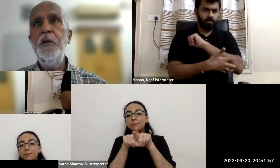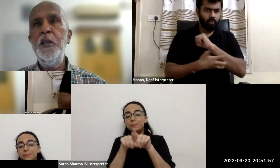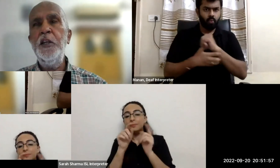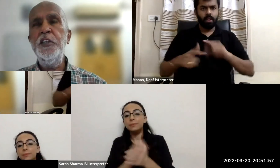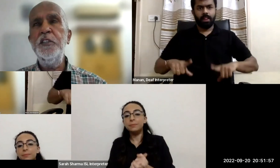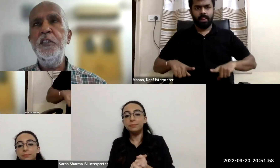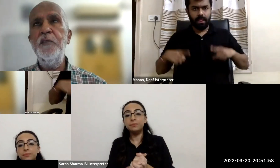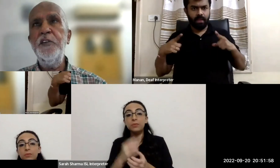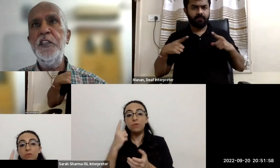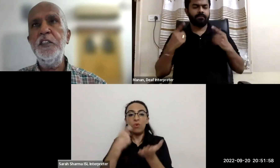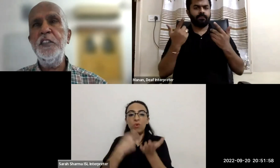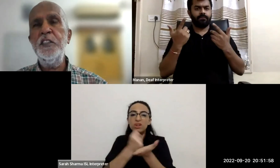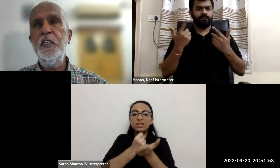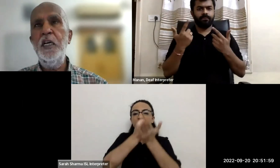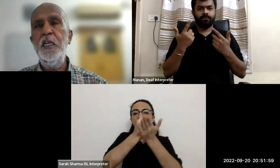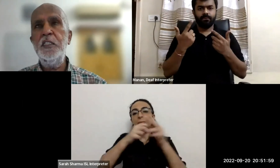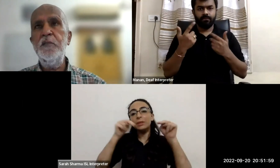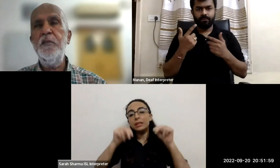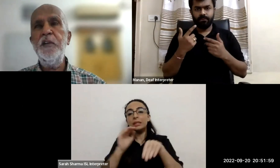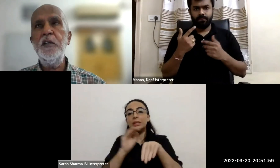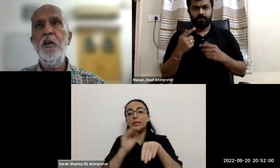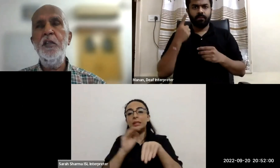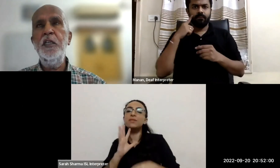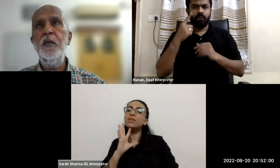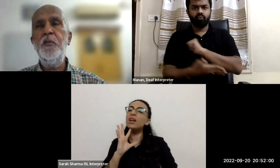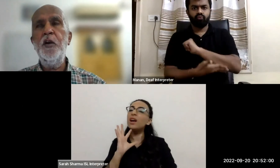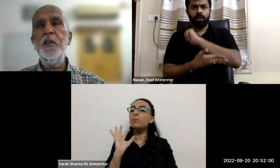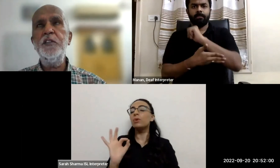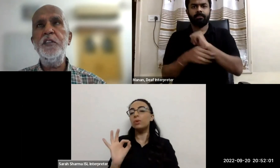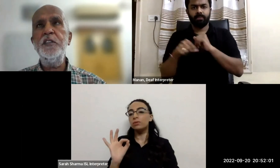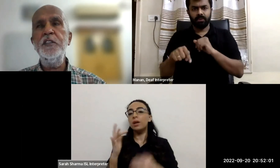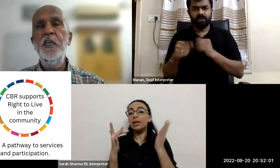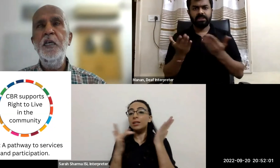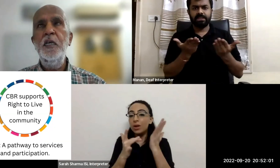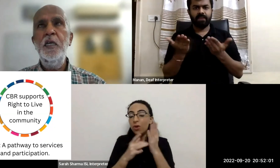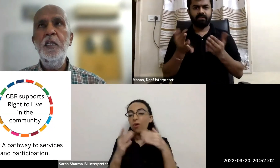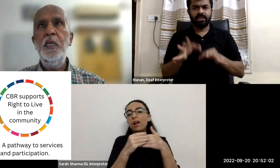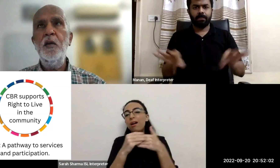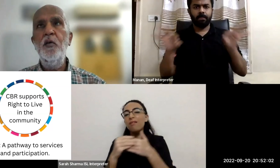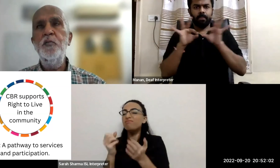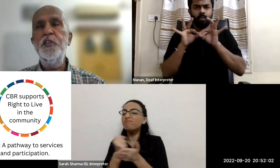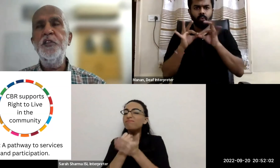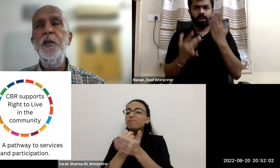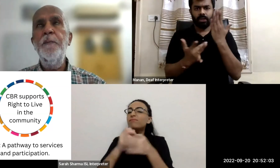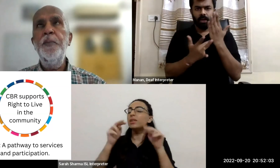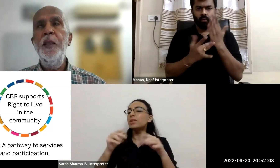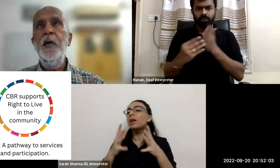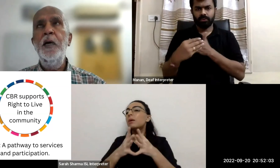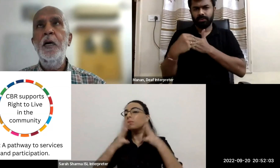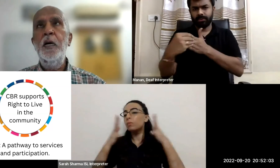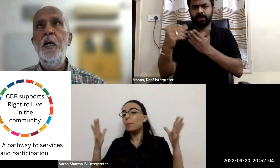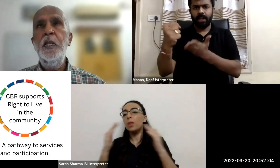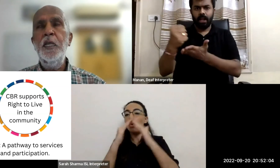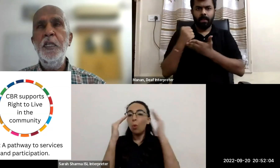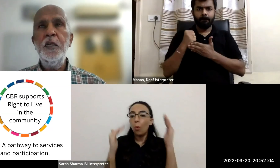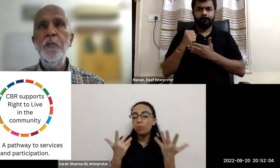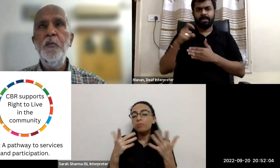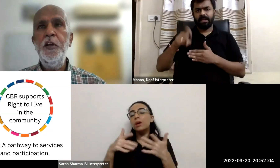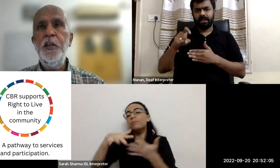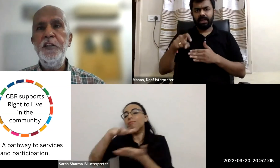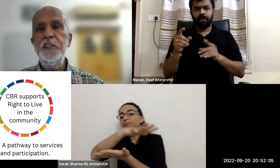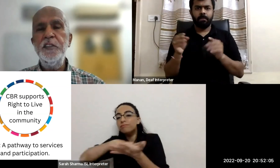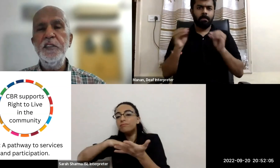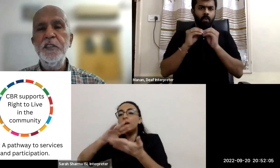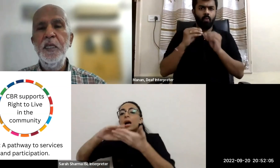need rehabilitation services and assistive technology products in their homes and in